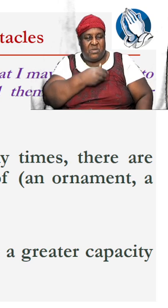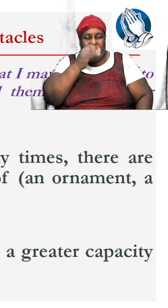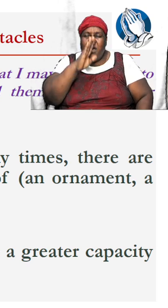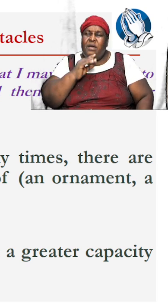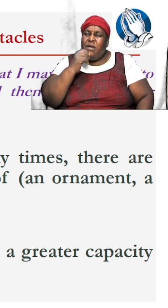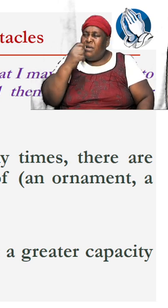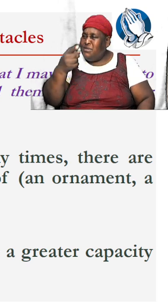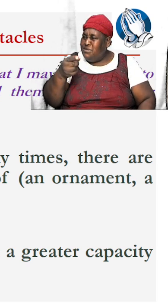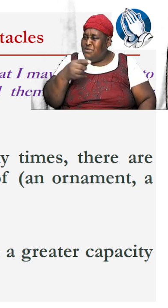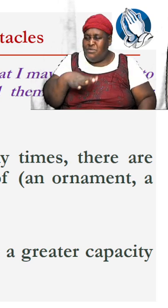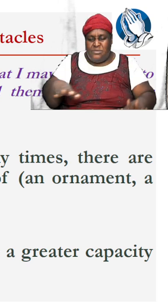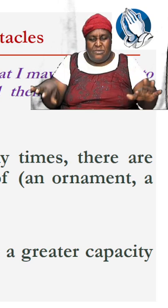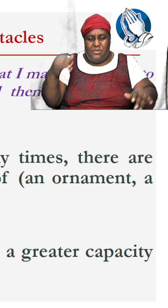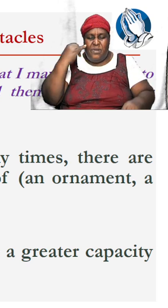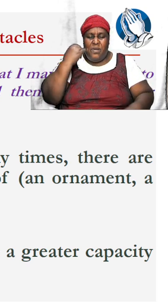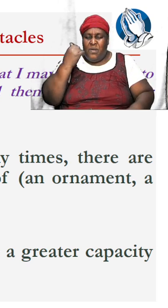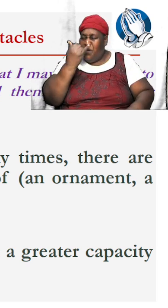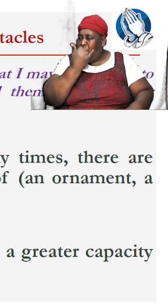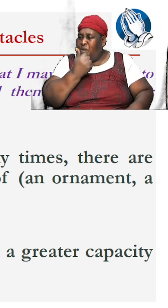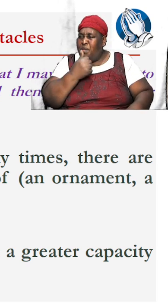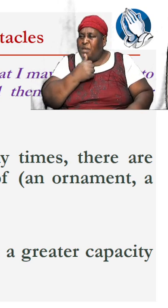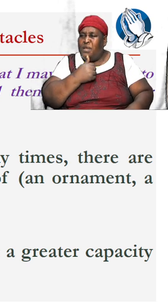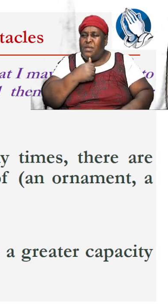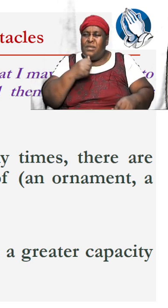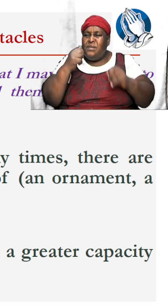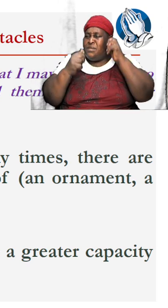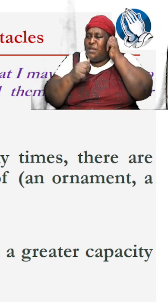now put off thine ornaments from thee.